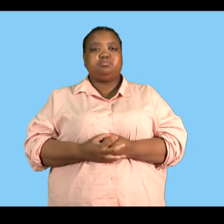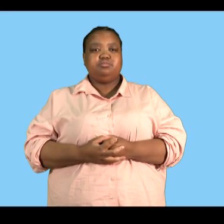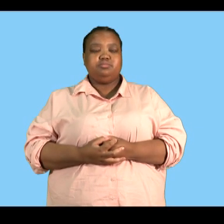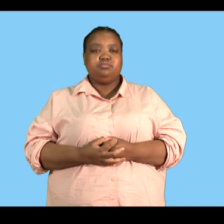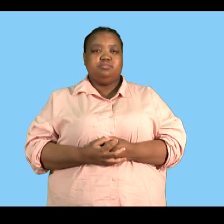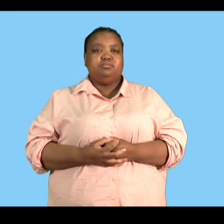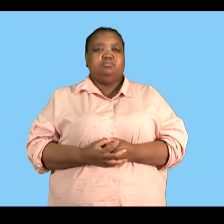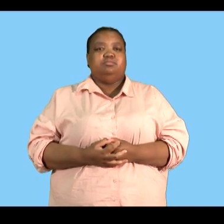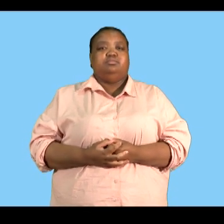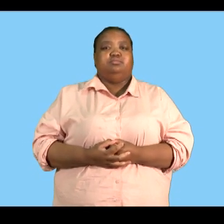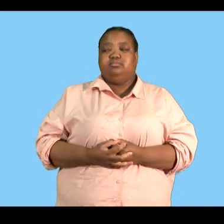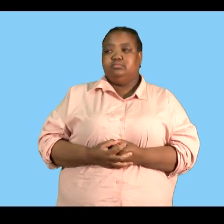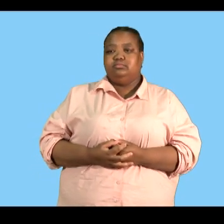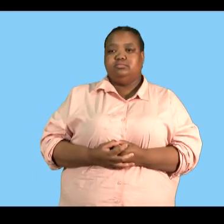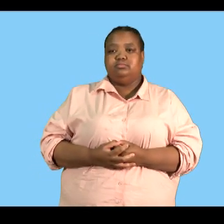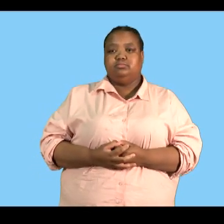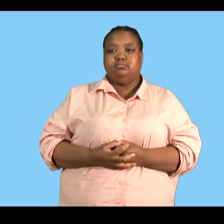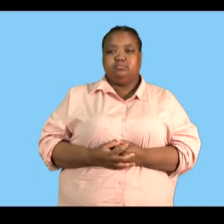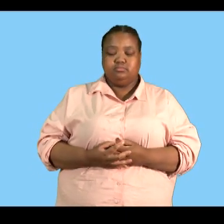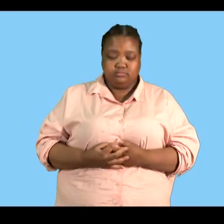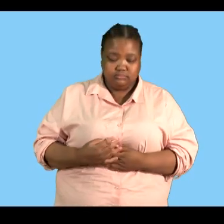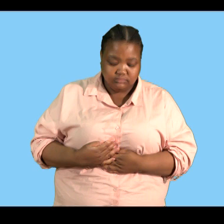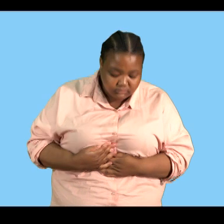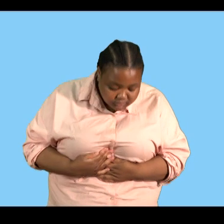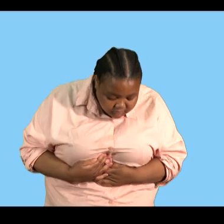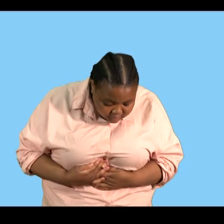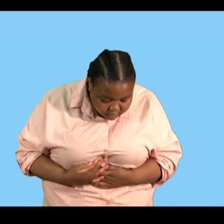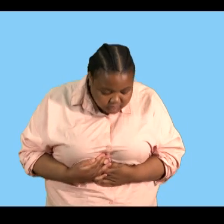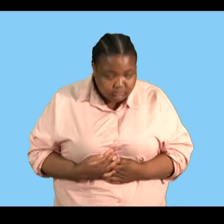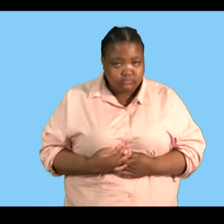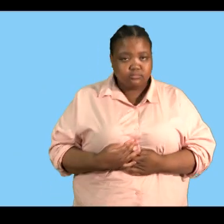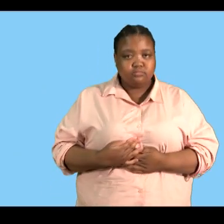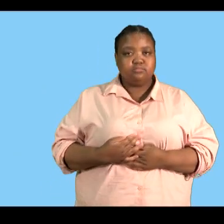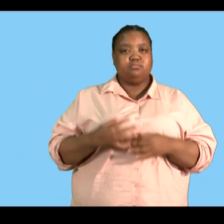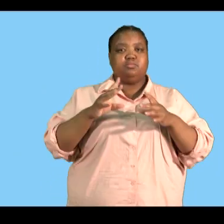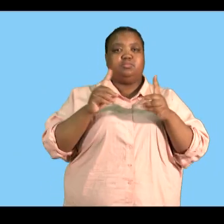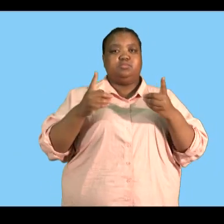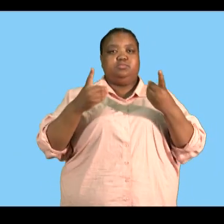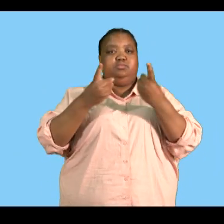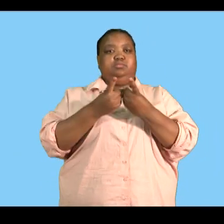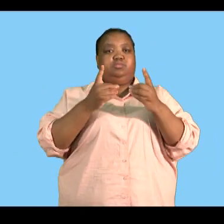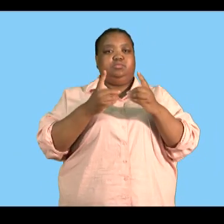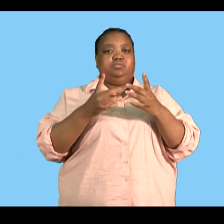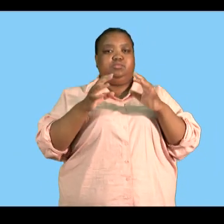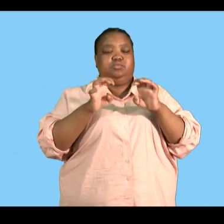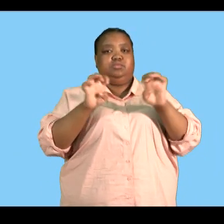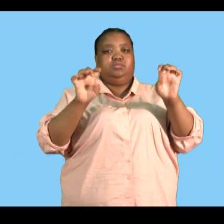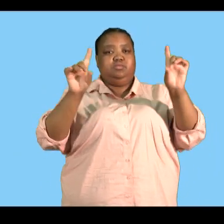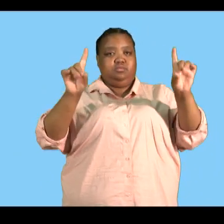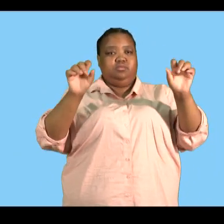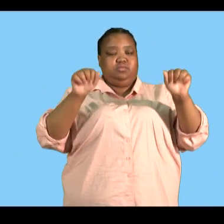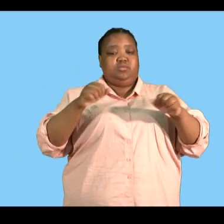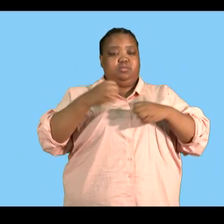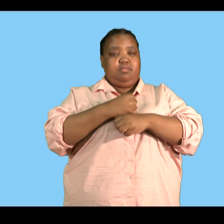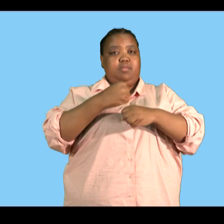We continue with question 4 and 5, again examples. The Department of Education is planning to build